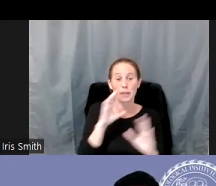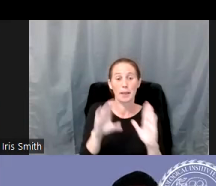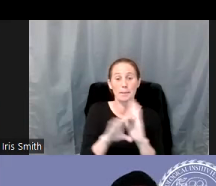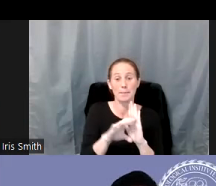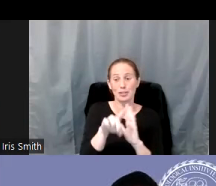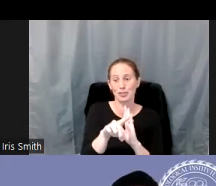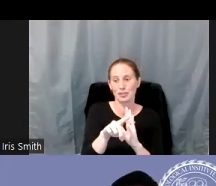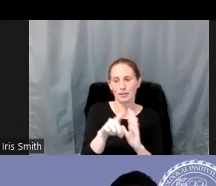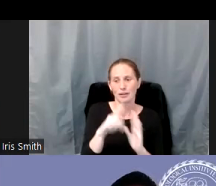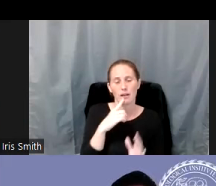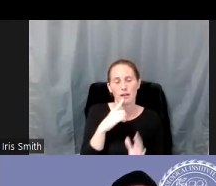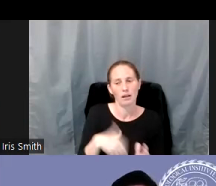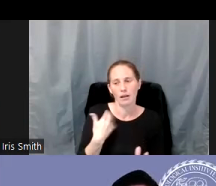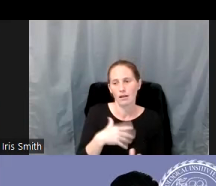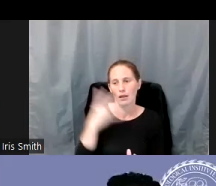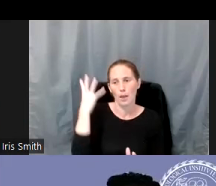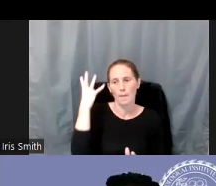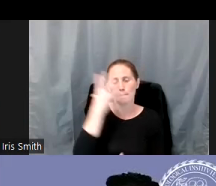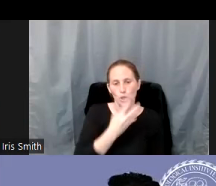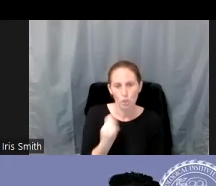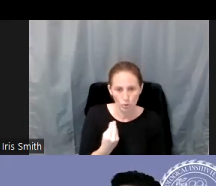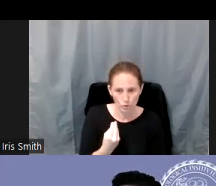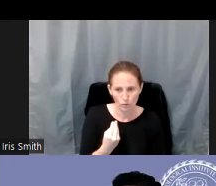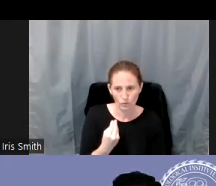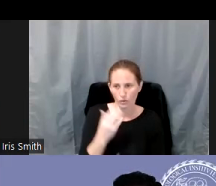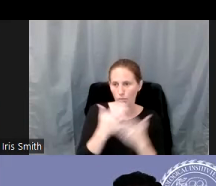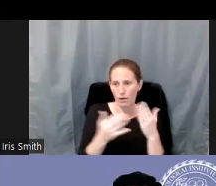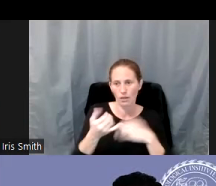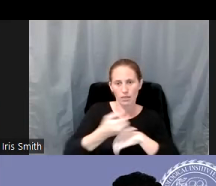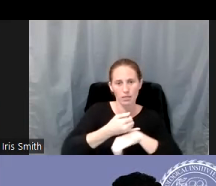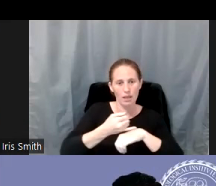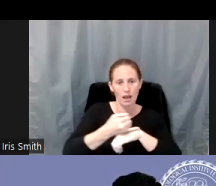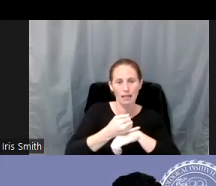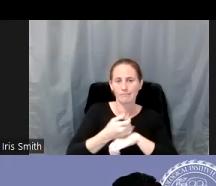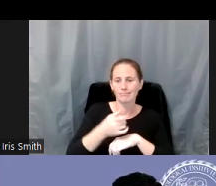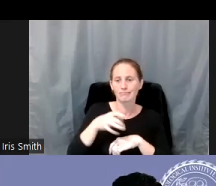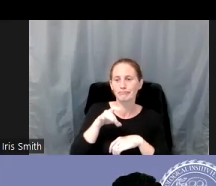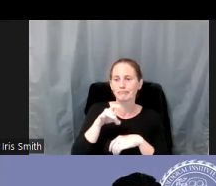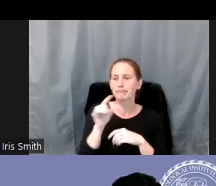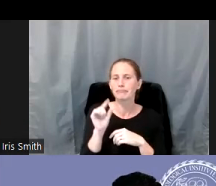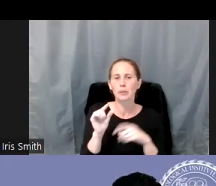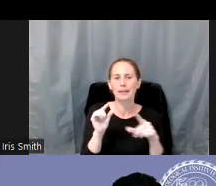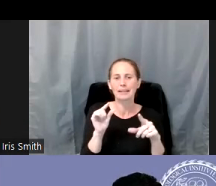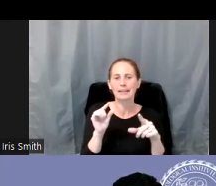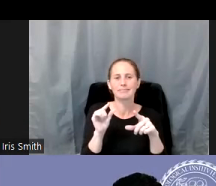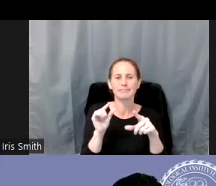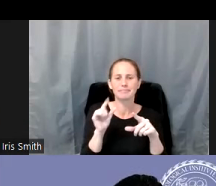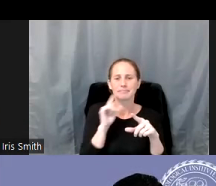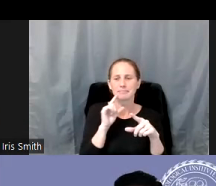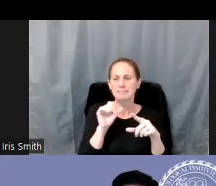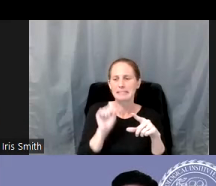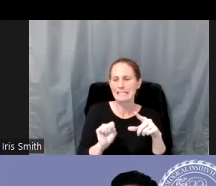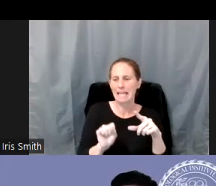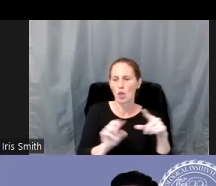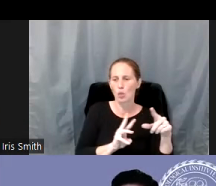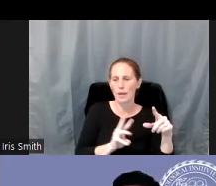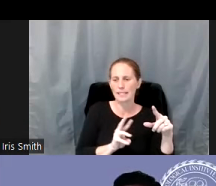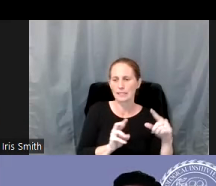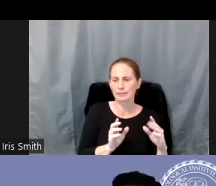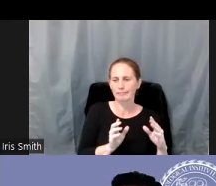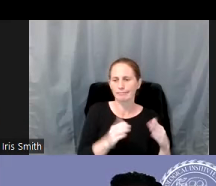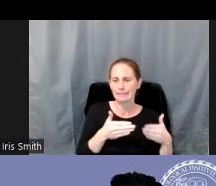illustrate it's just a really fantastic, it's a beautiful part of the island. Here's a little, it's right at the very south-westernmost